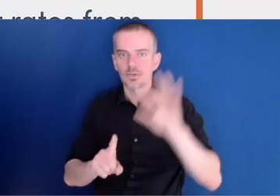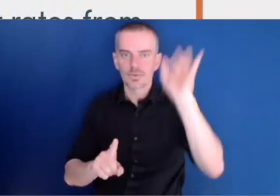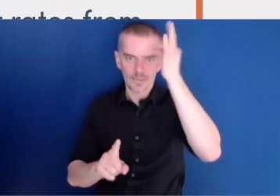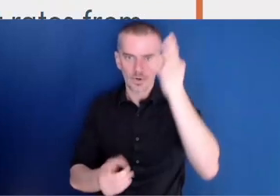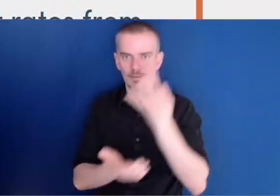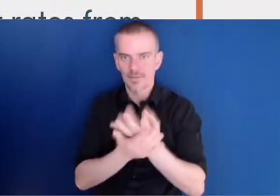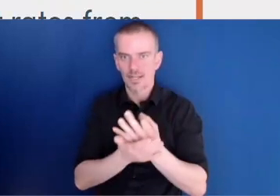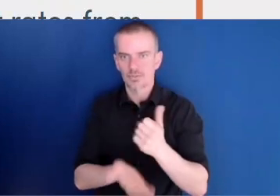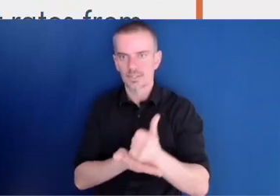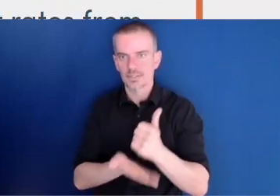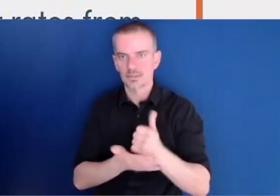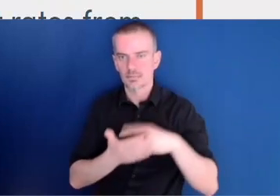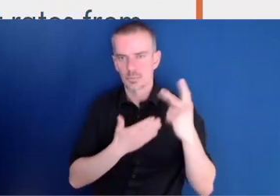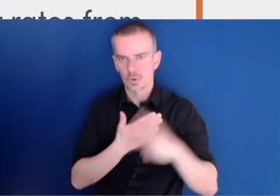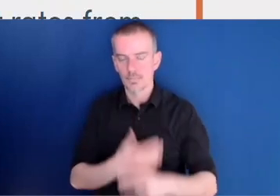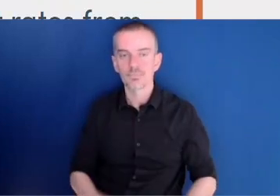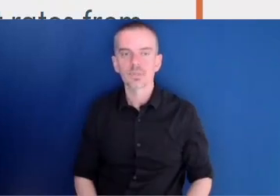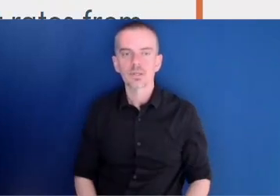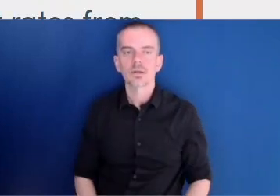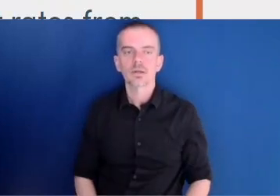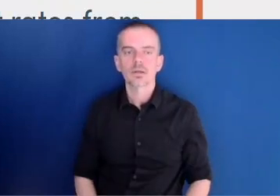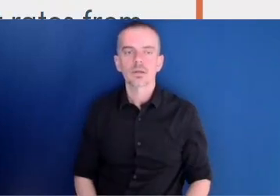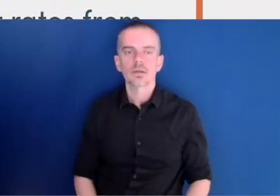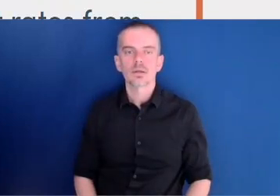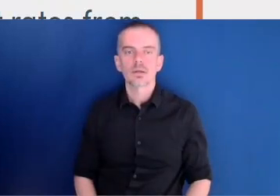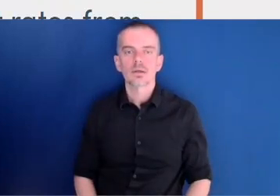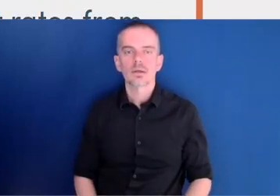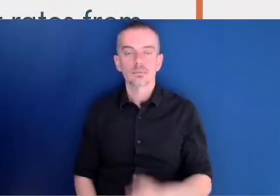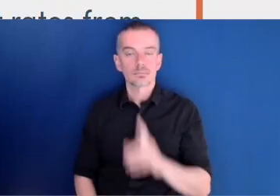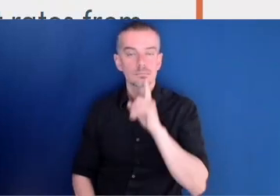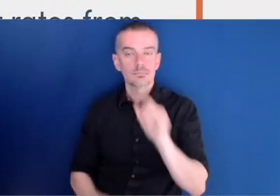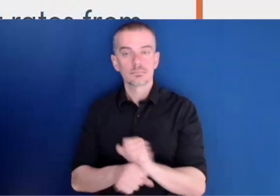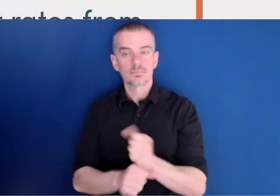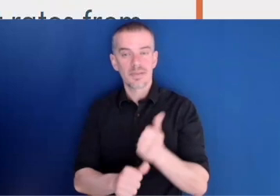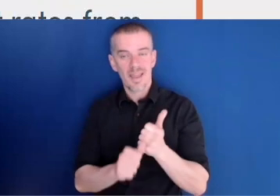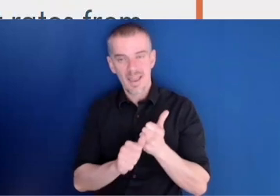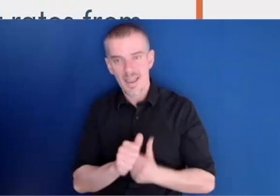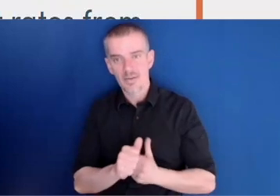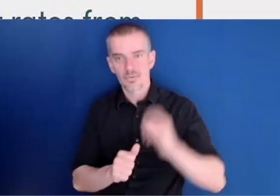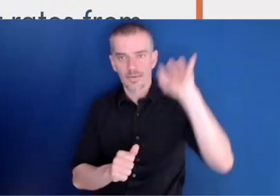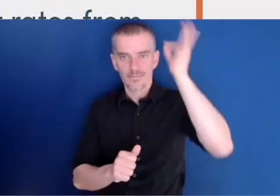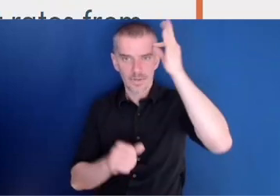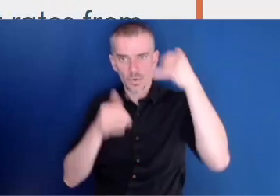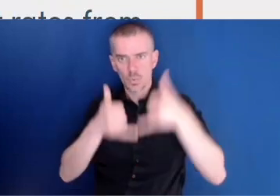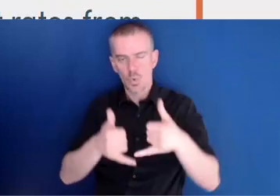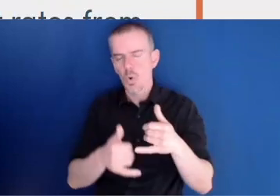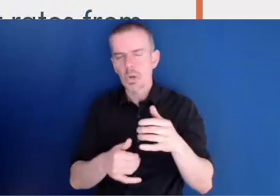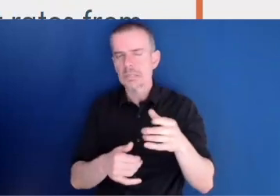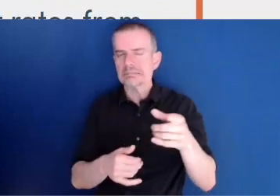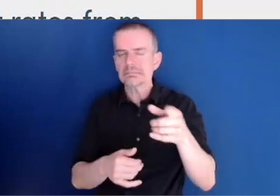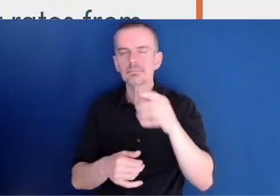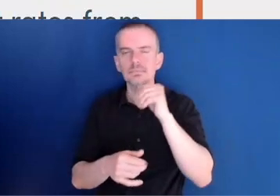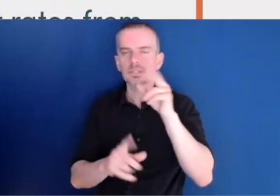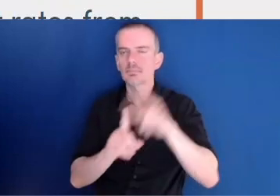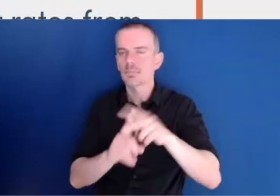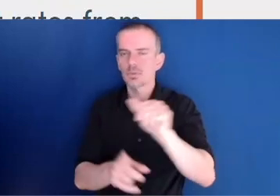So it's not necessarily triggered for every type of federal award if there is construction, but most